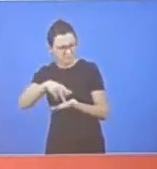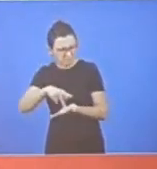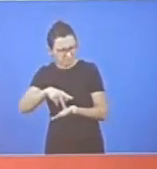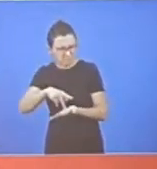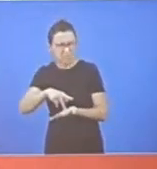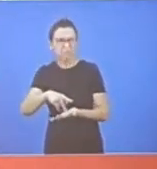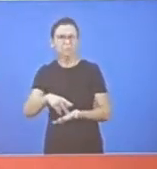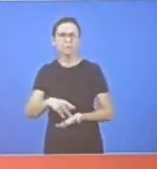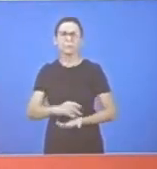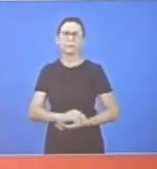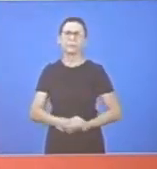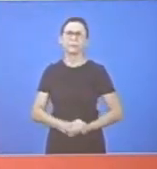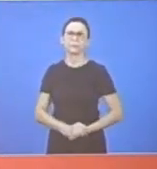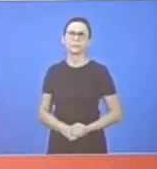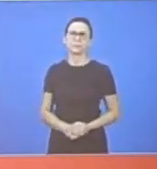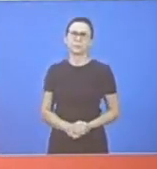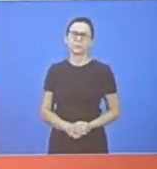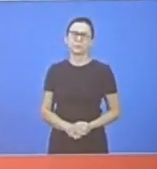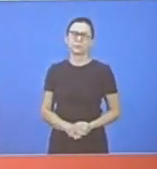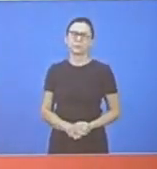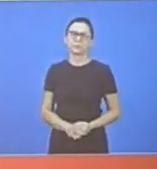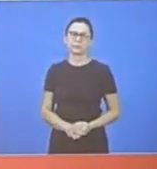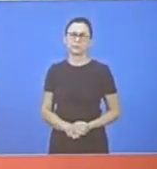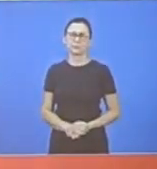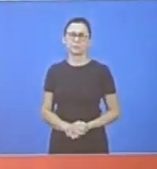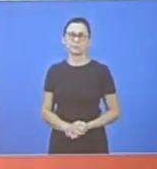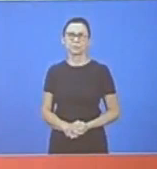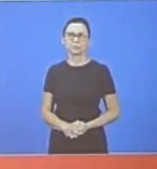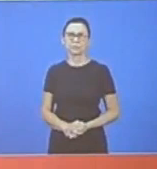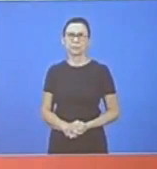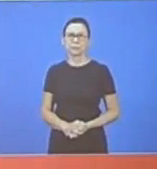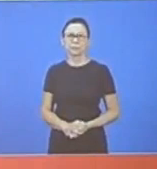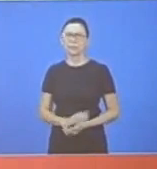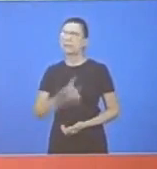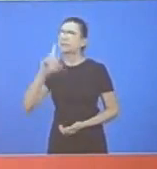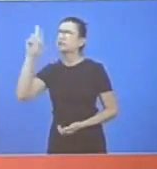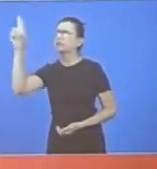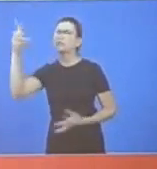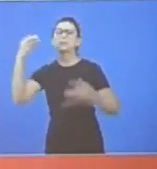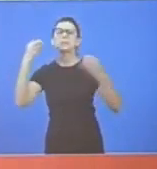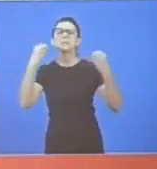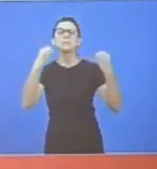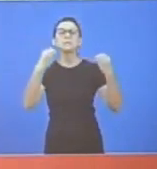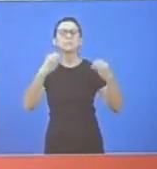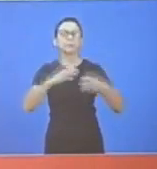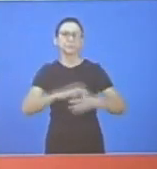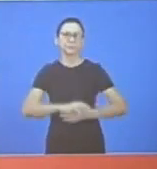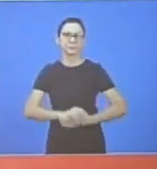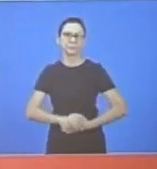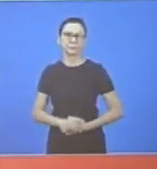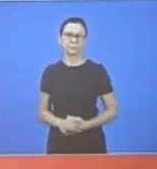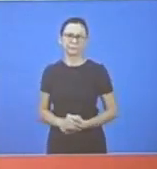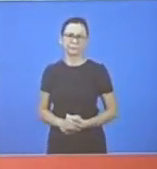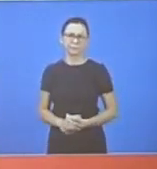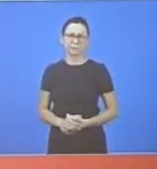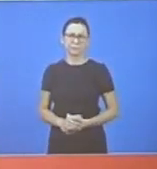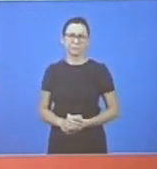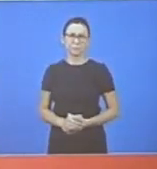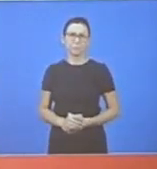So sometimes people question, does Jesus do that? God, for what?